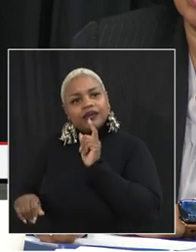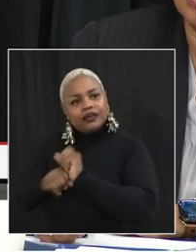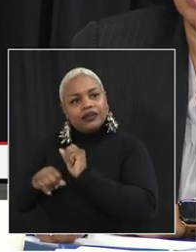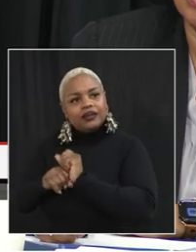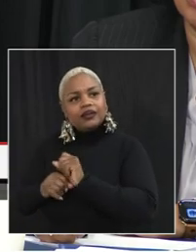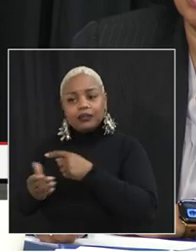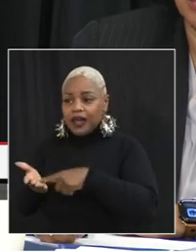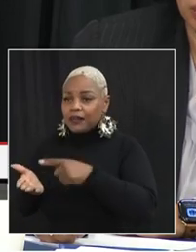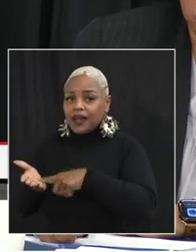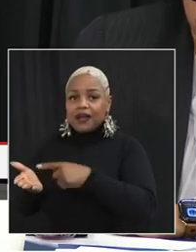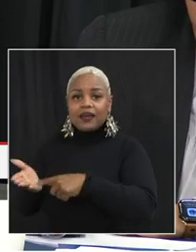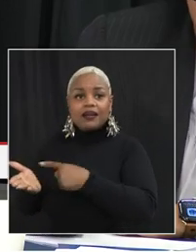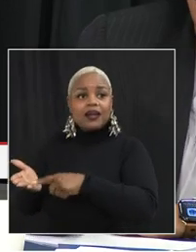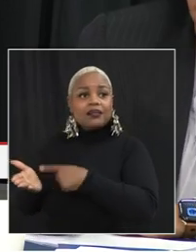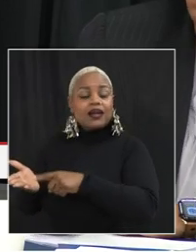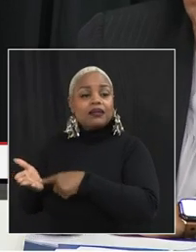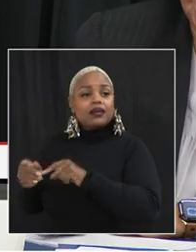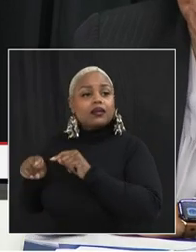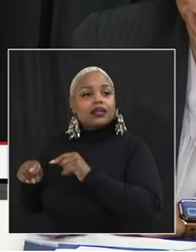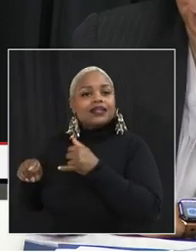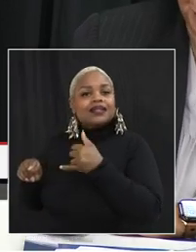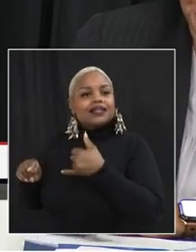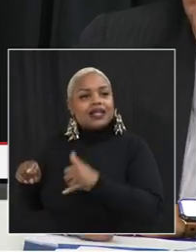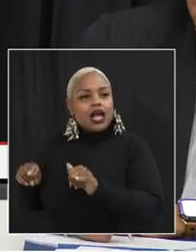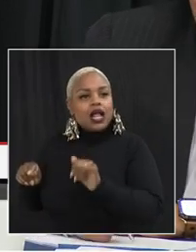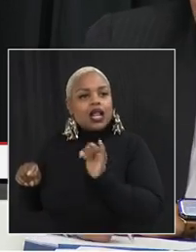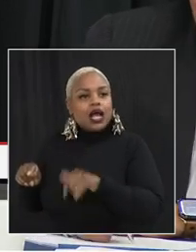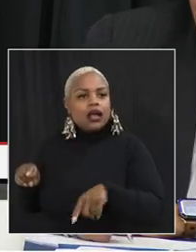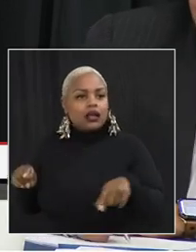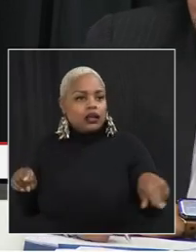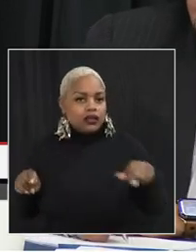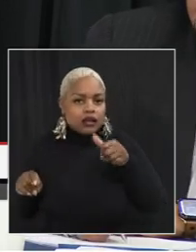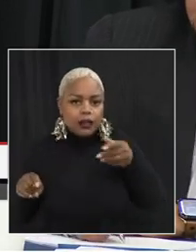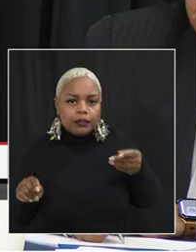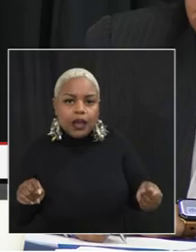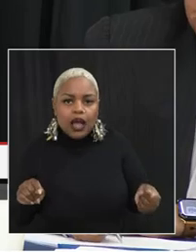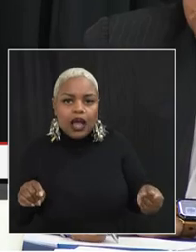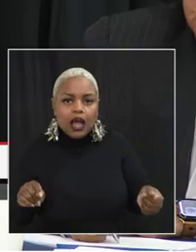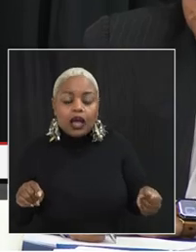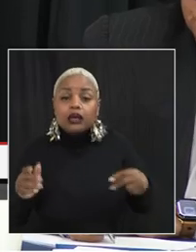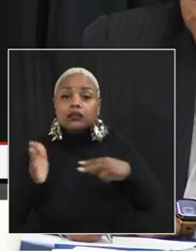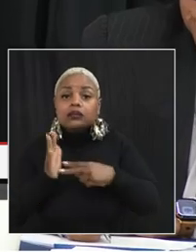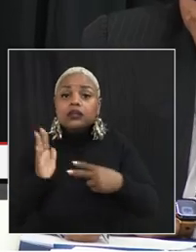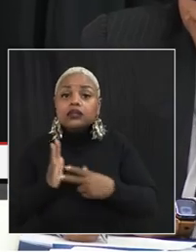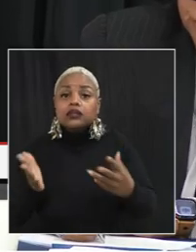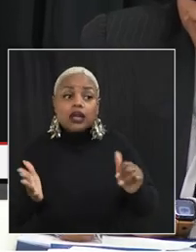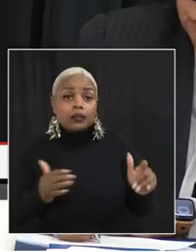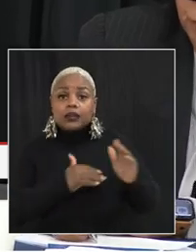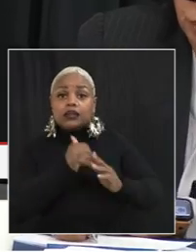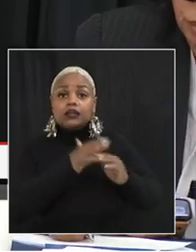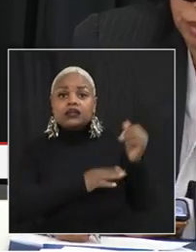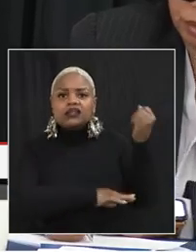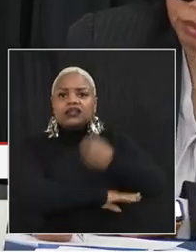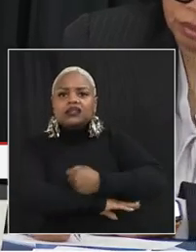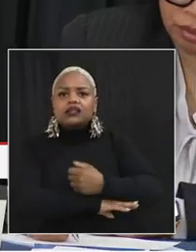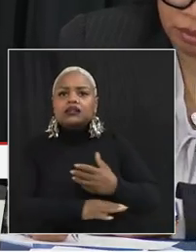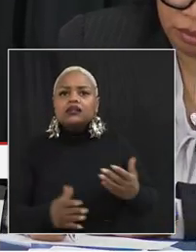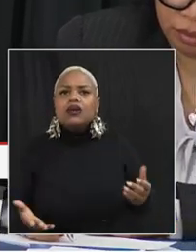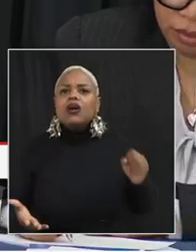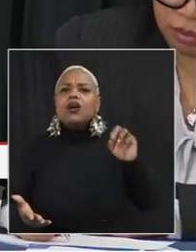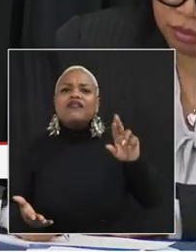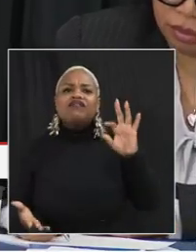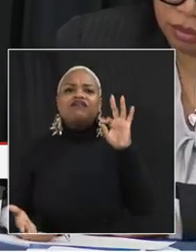because these properties will begin to fail. They could go into foreclosure. They stop paying for security and